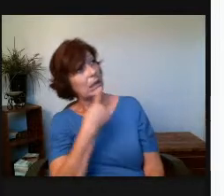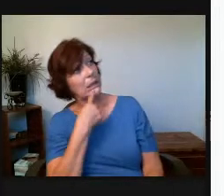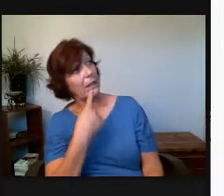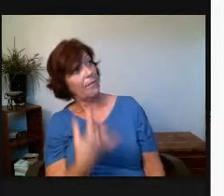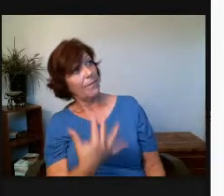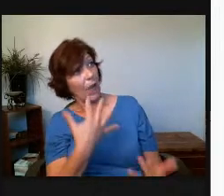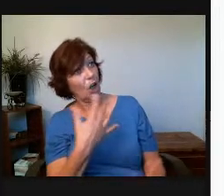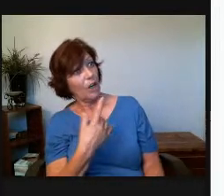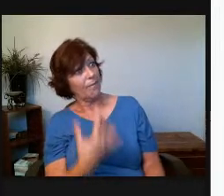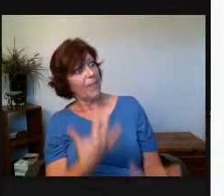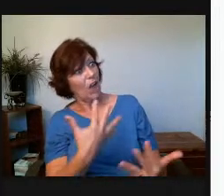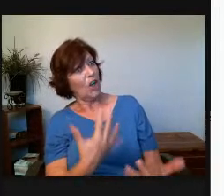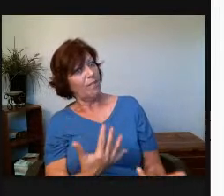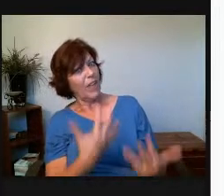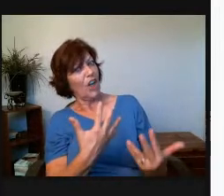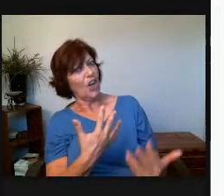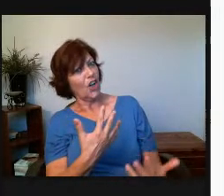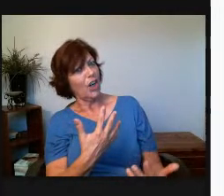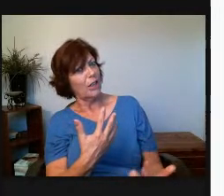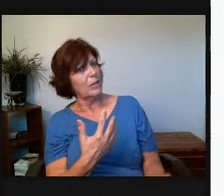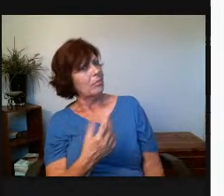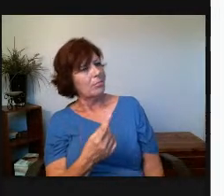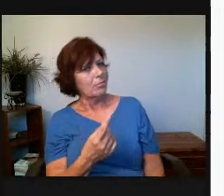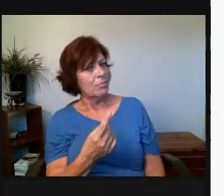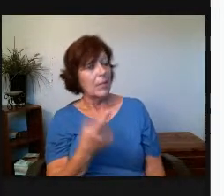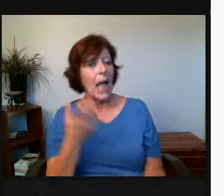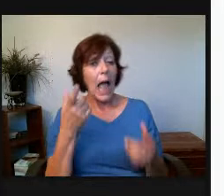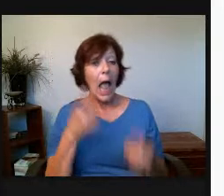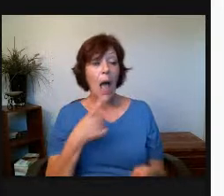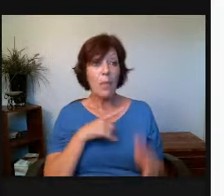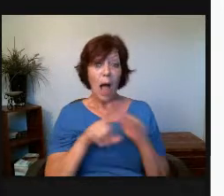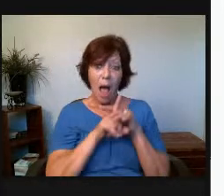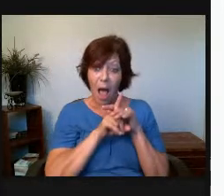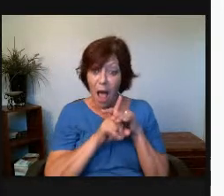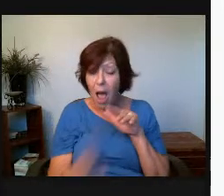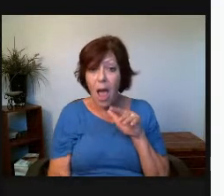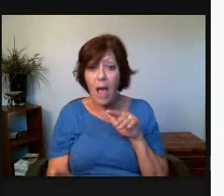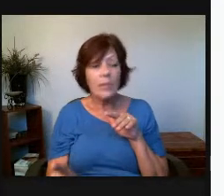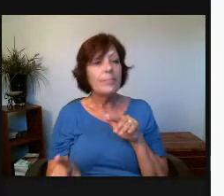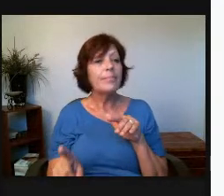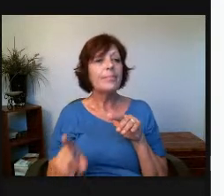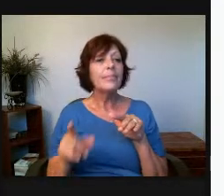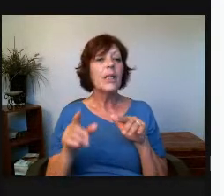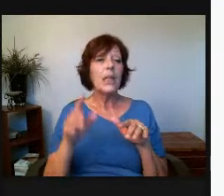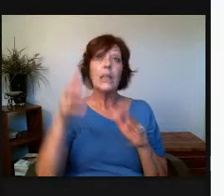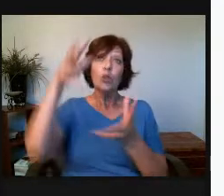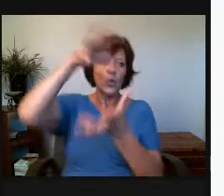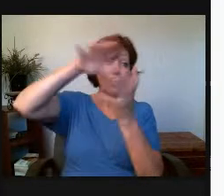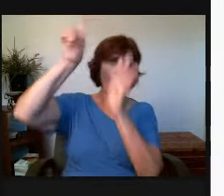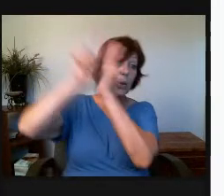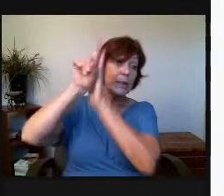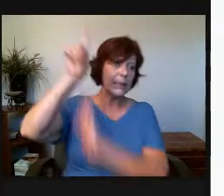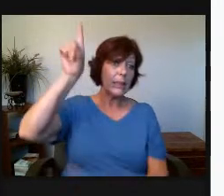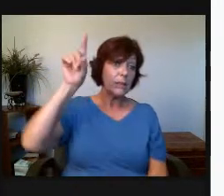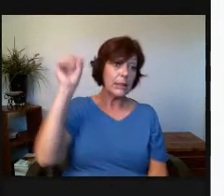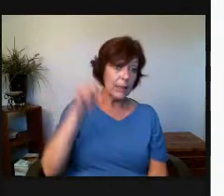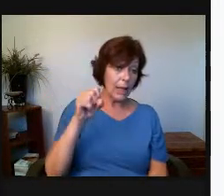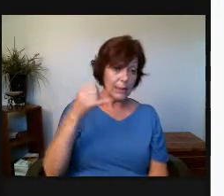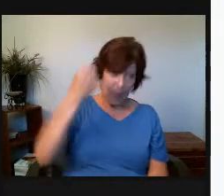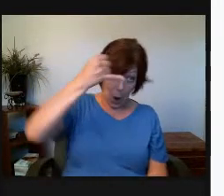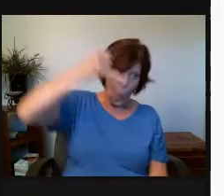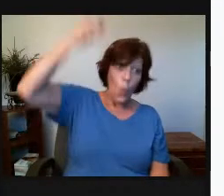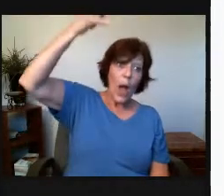fire, fire, and I ended up running downstairs, and it was my smoke detector, which is a hardwired